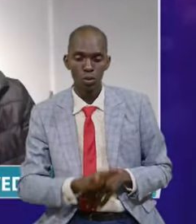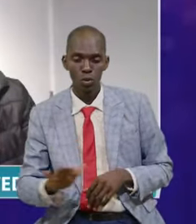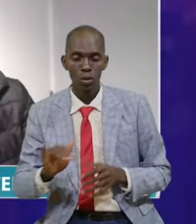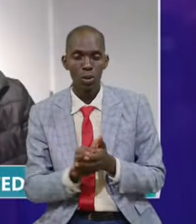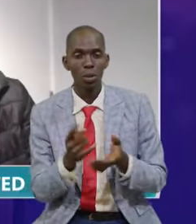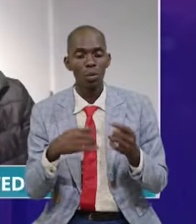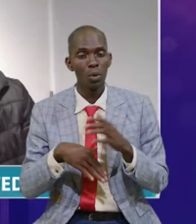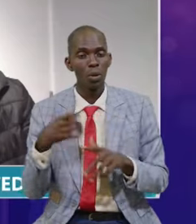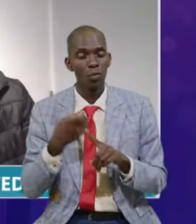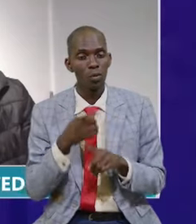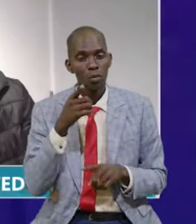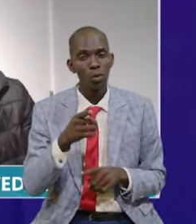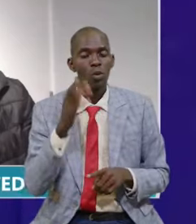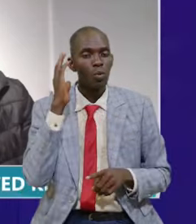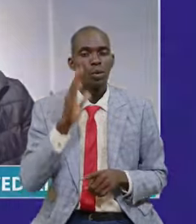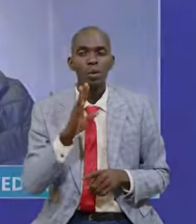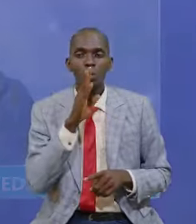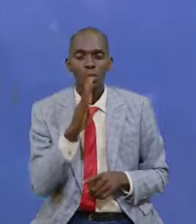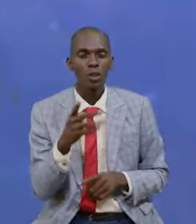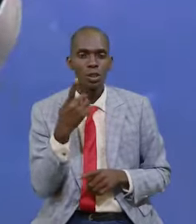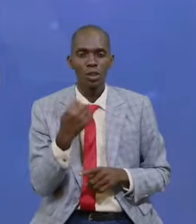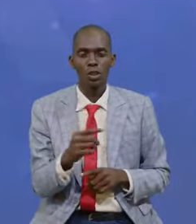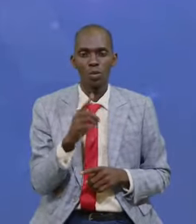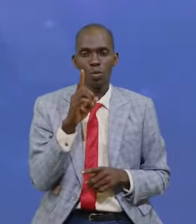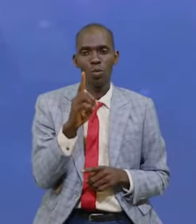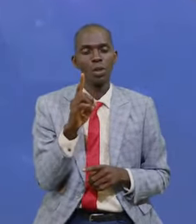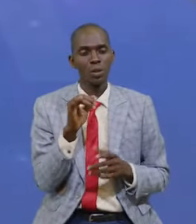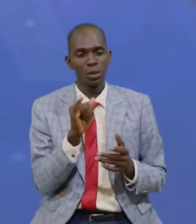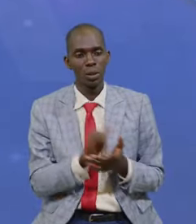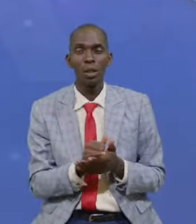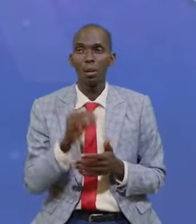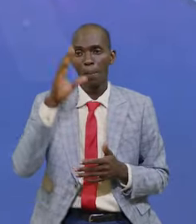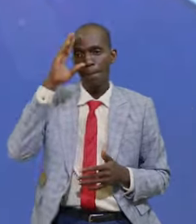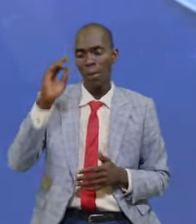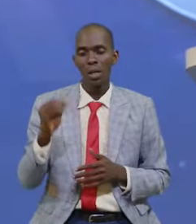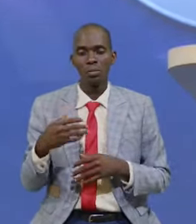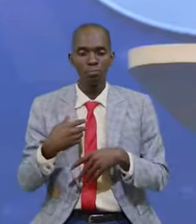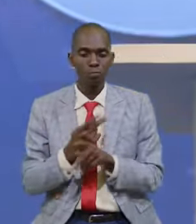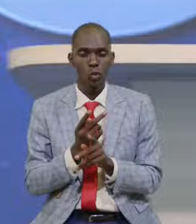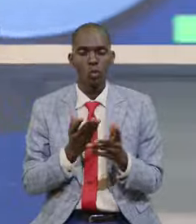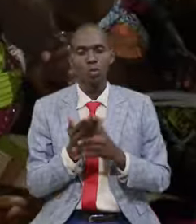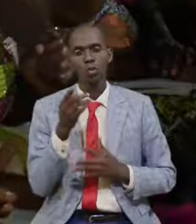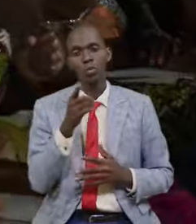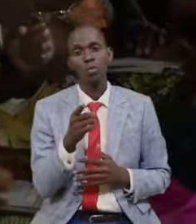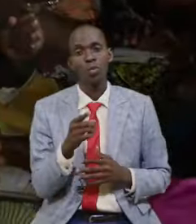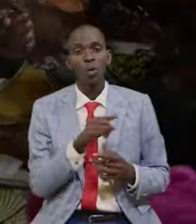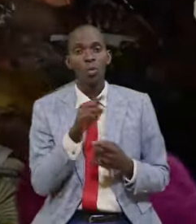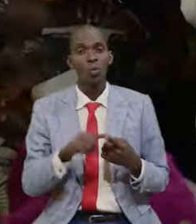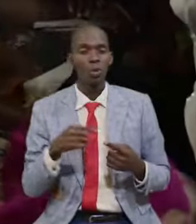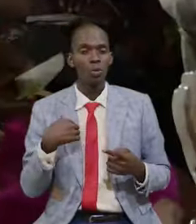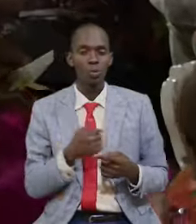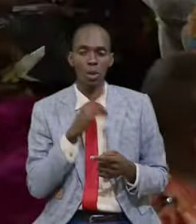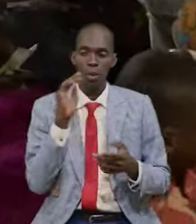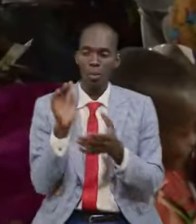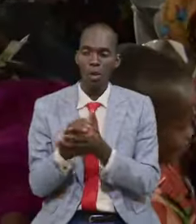one that man is producing through you. When we come to Christ, the fruit we have is